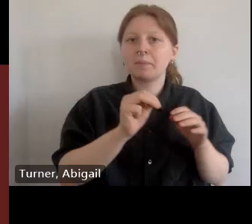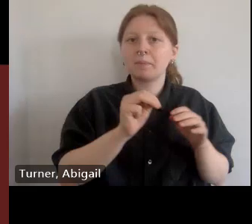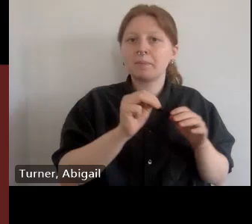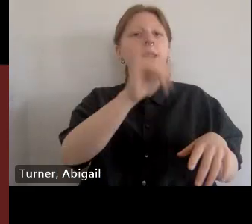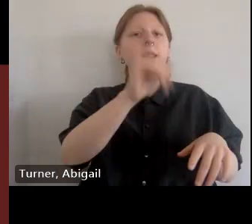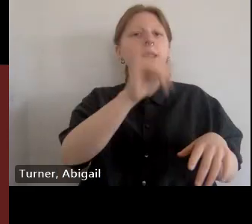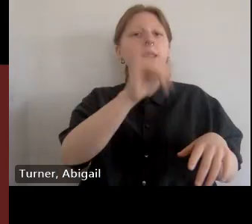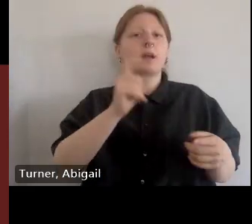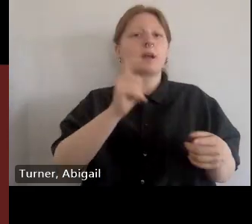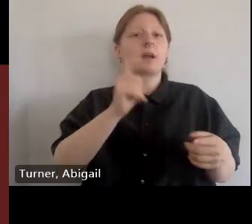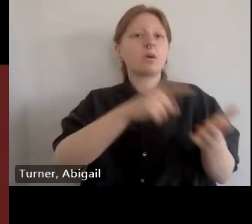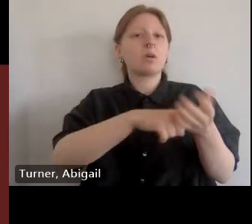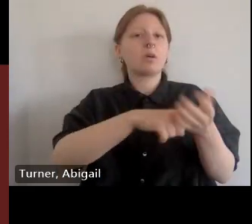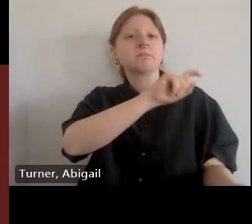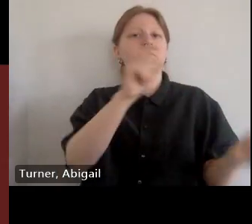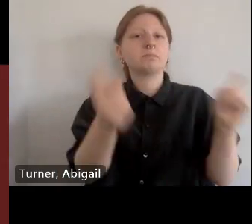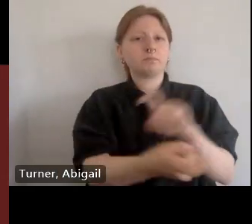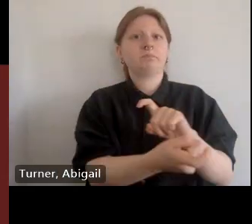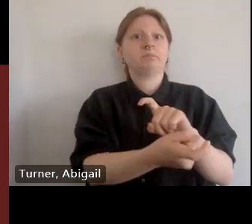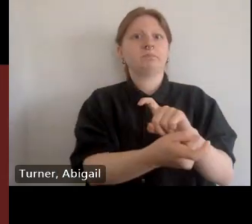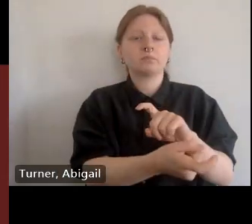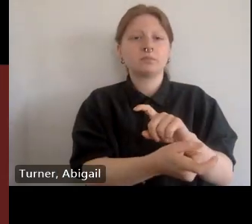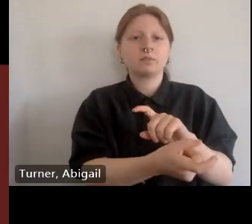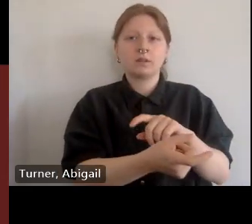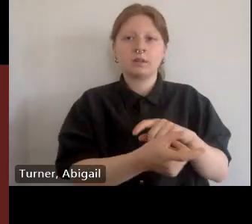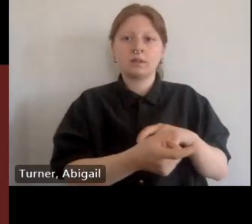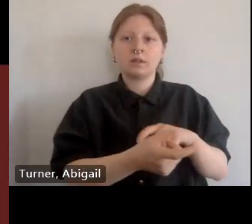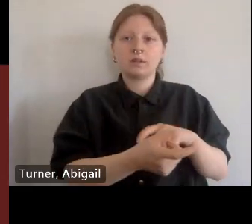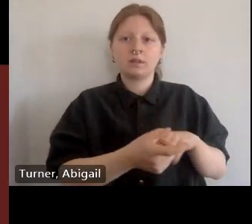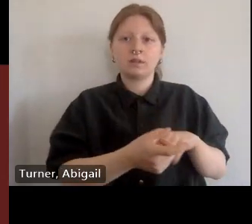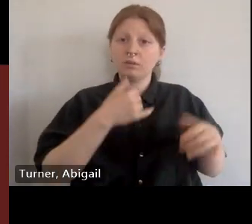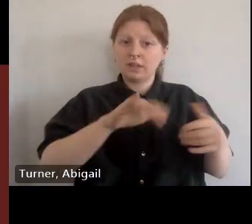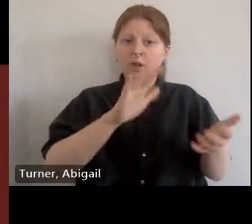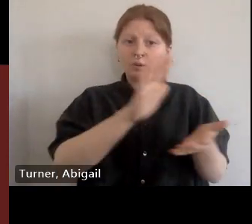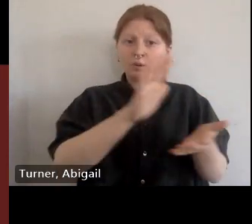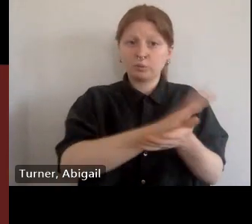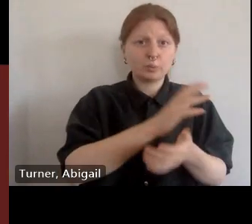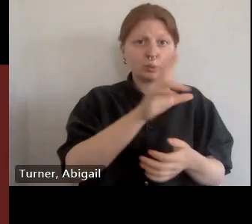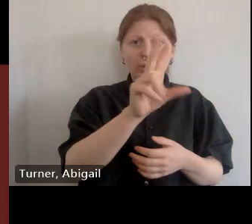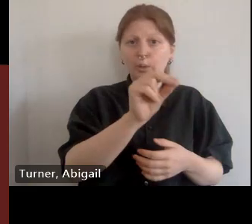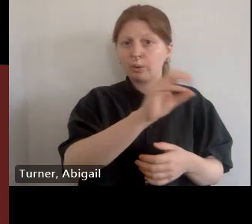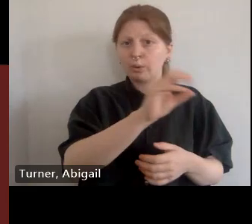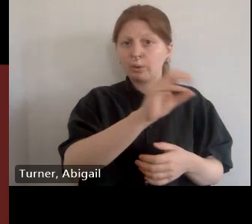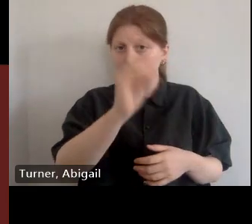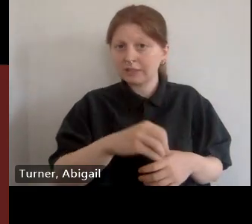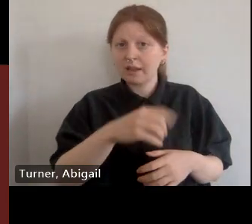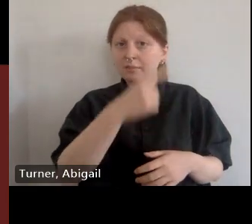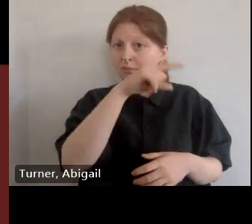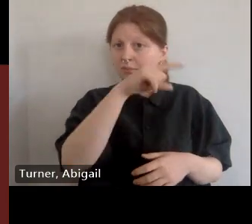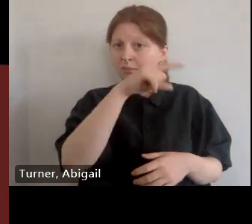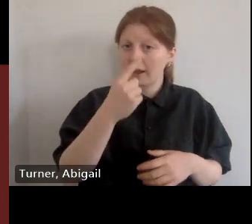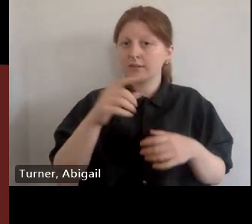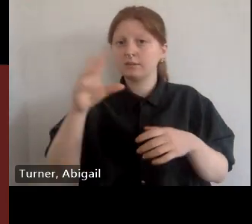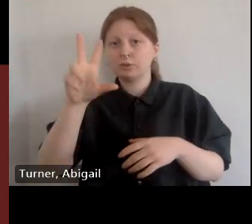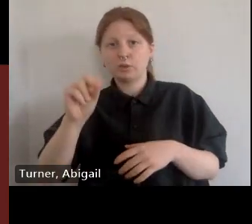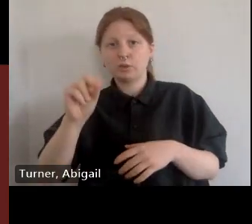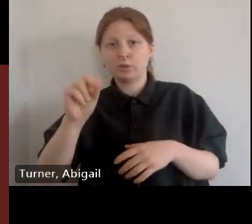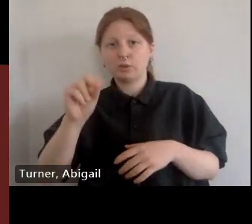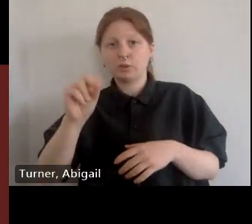demographics shifted abruptly. Even though I was in a school that was 30% Black, 30% white, I was the only